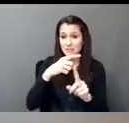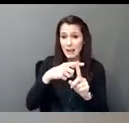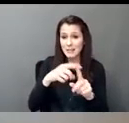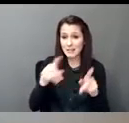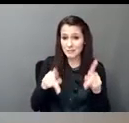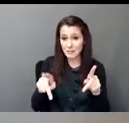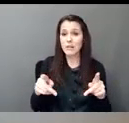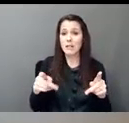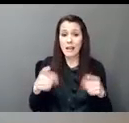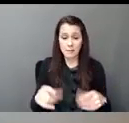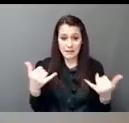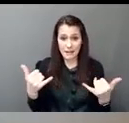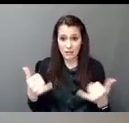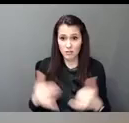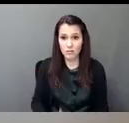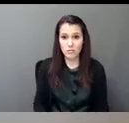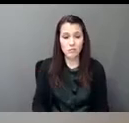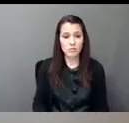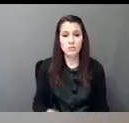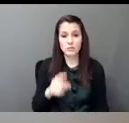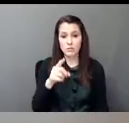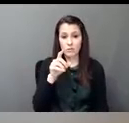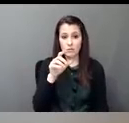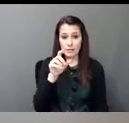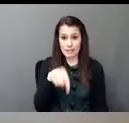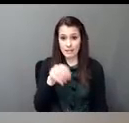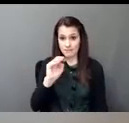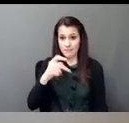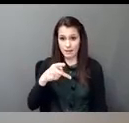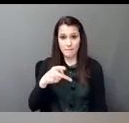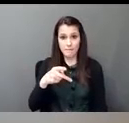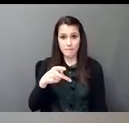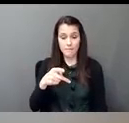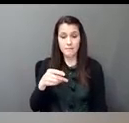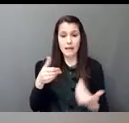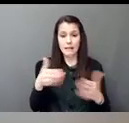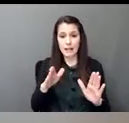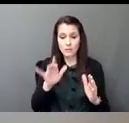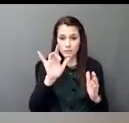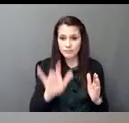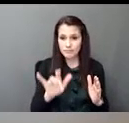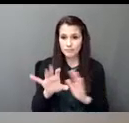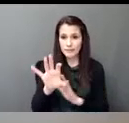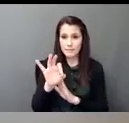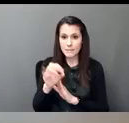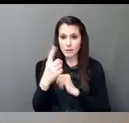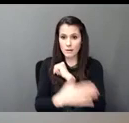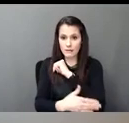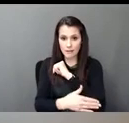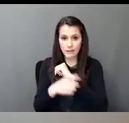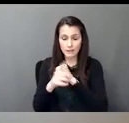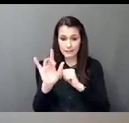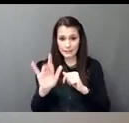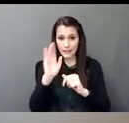coronavirus. And this interactive map allows you to select a county, click it, and then it brings up